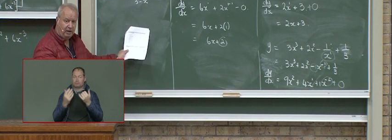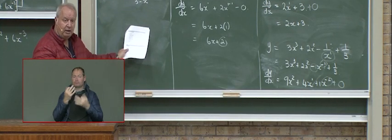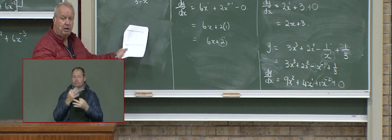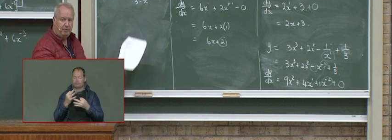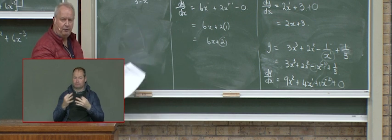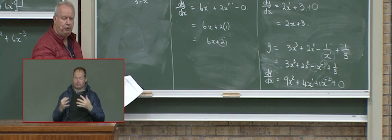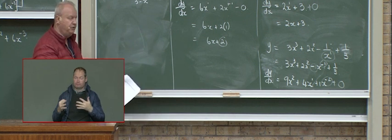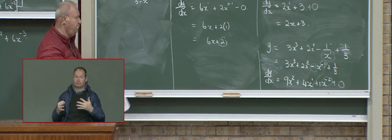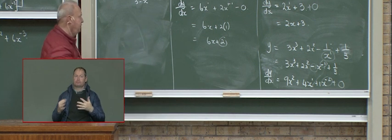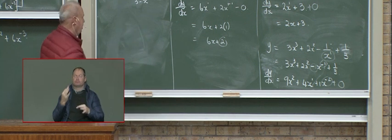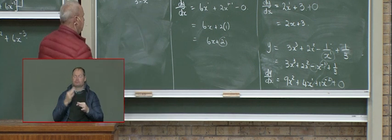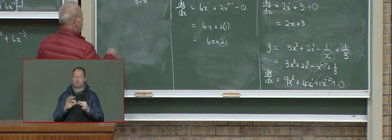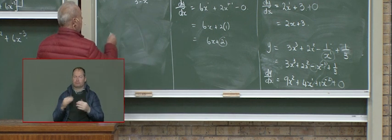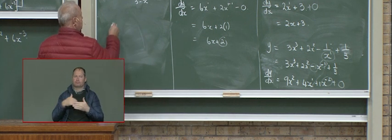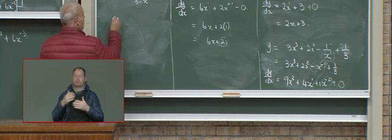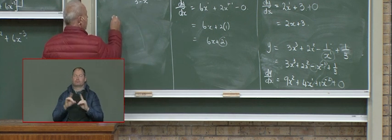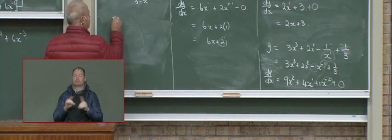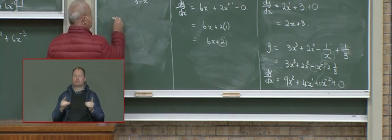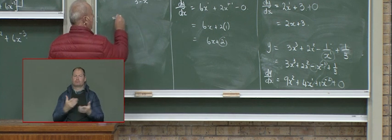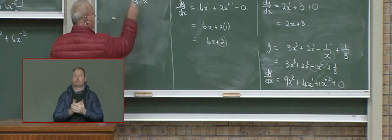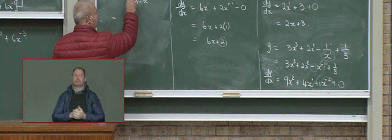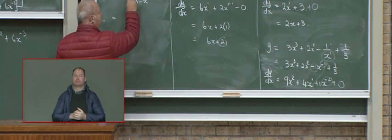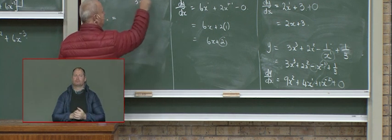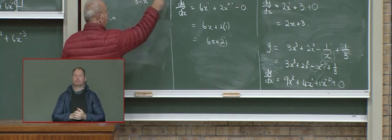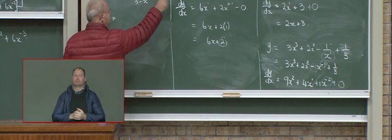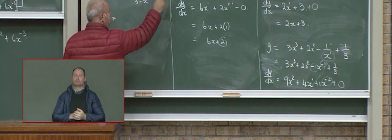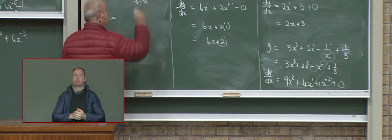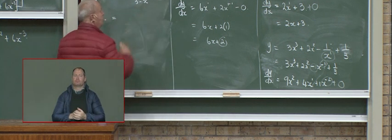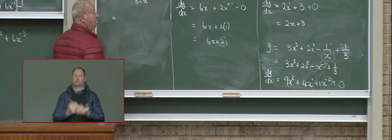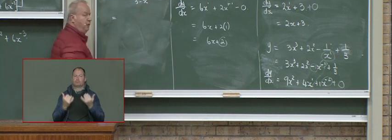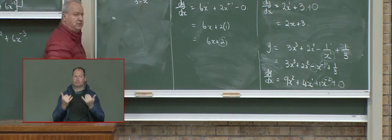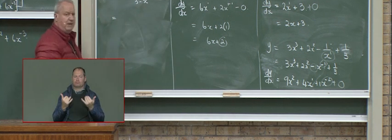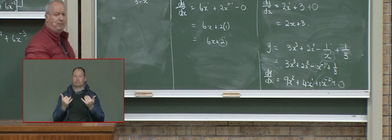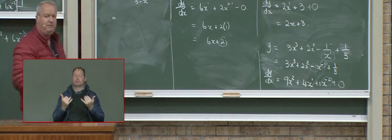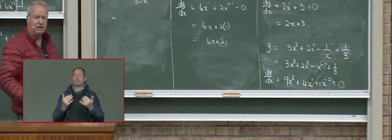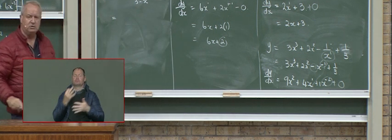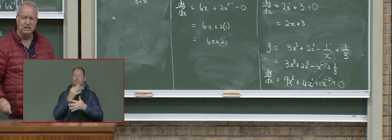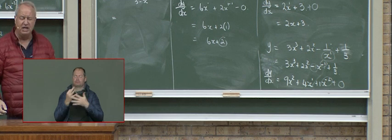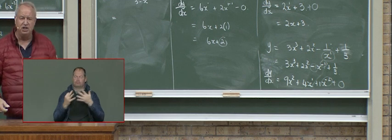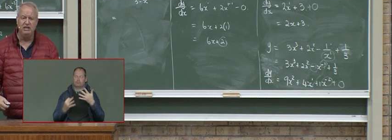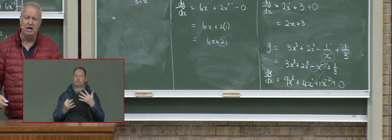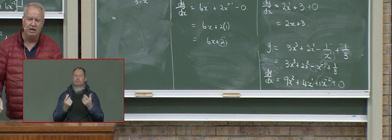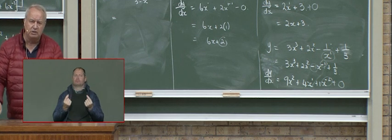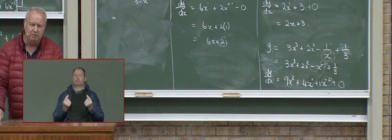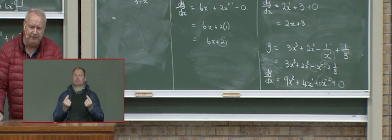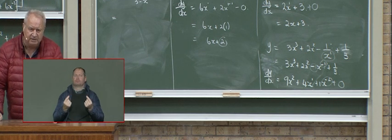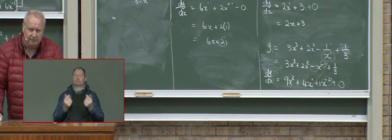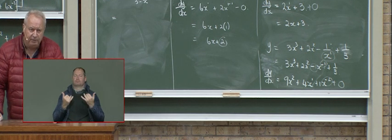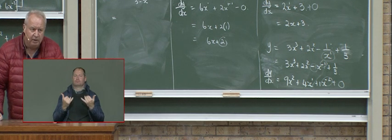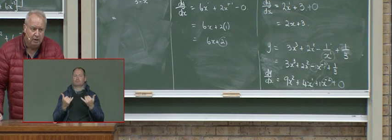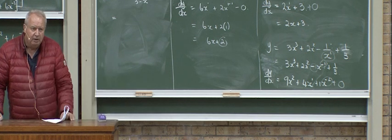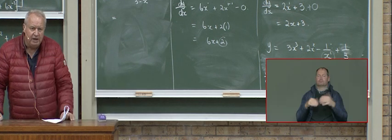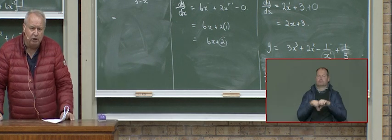simplify, before you differentiate. So I'm going to say, factorize that. The first step in factorization is the highest common